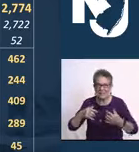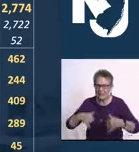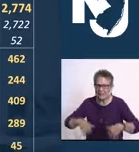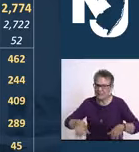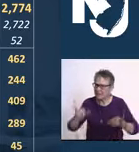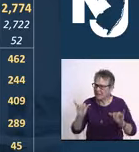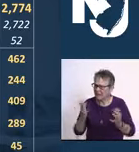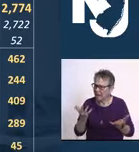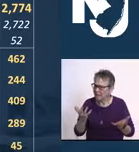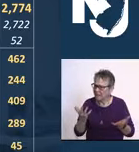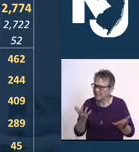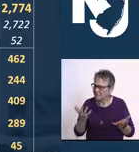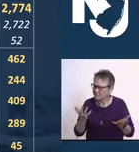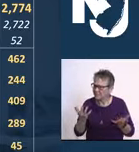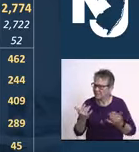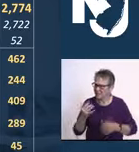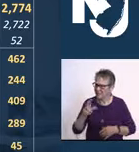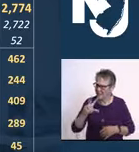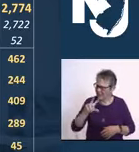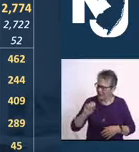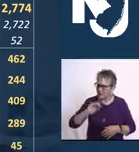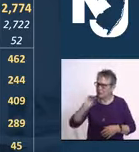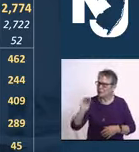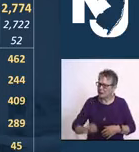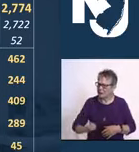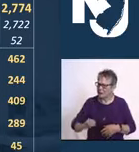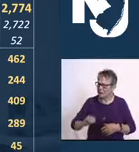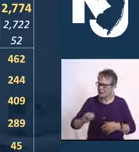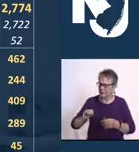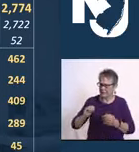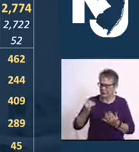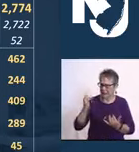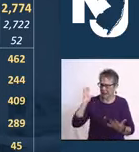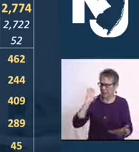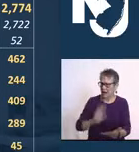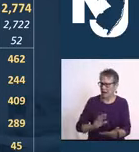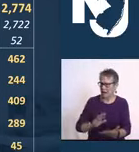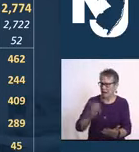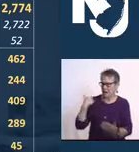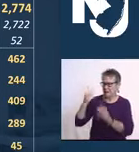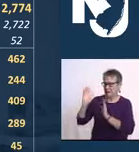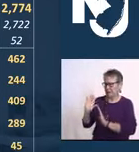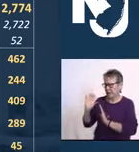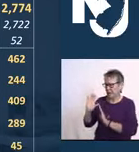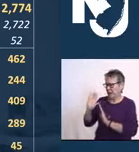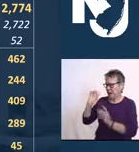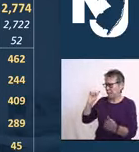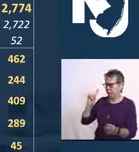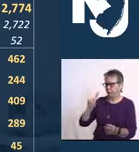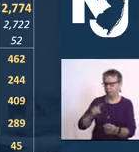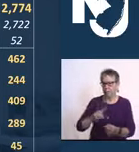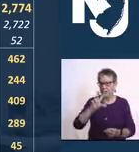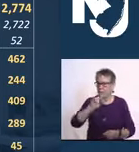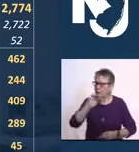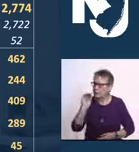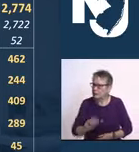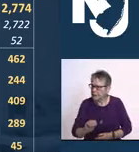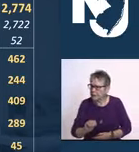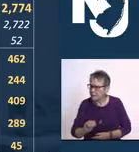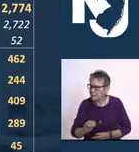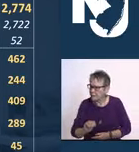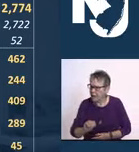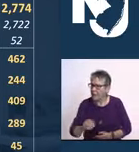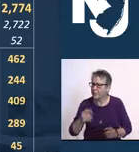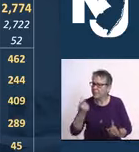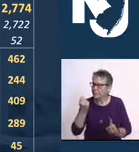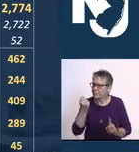the Sunday night before our last briefing, so that's 2 Sundays ago. Regardless, while the decrease over the past week is a positive